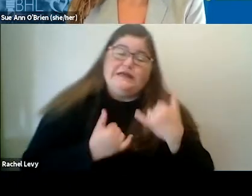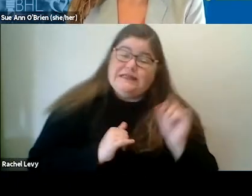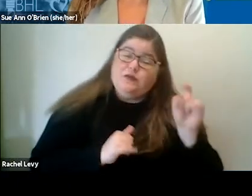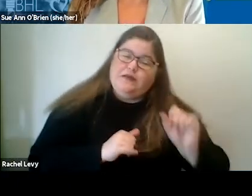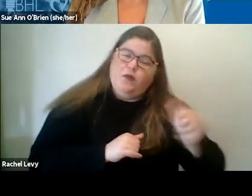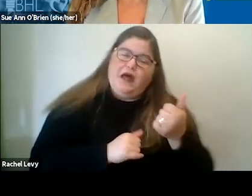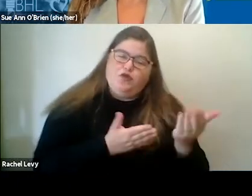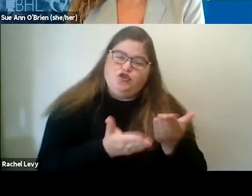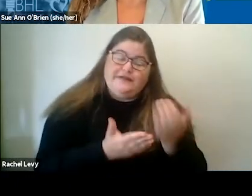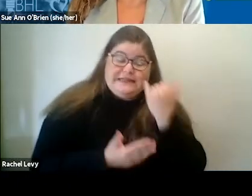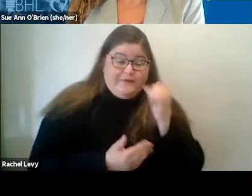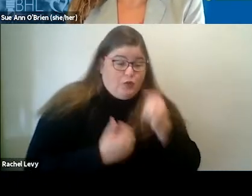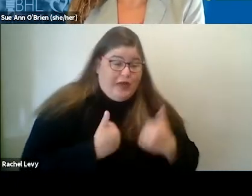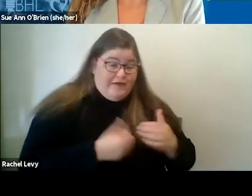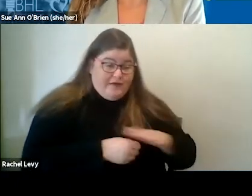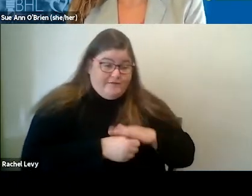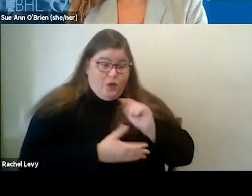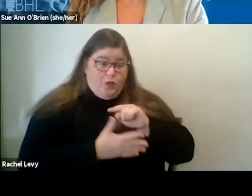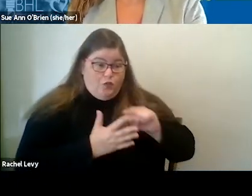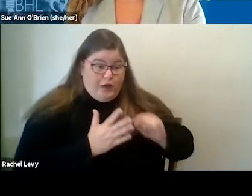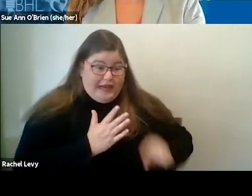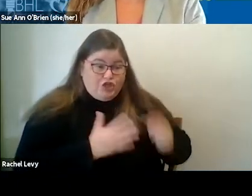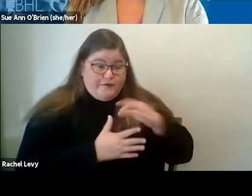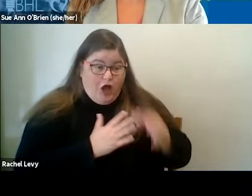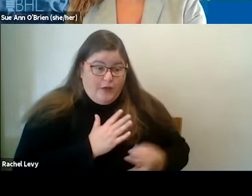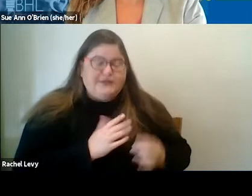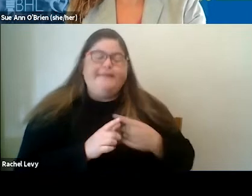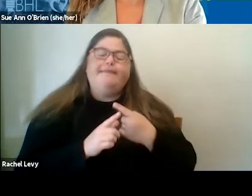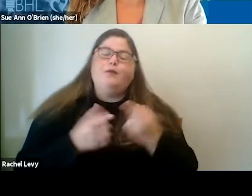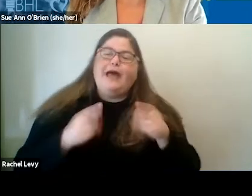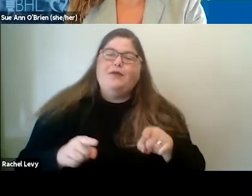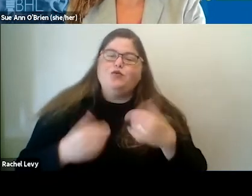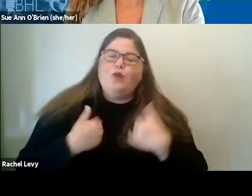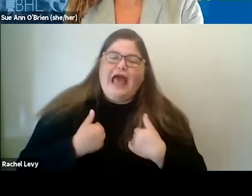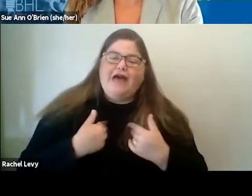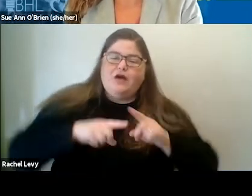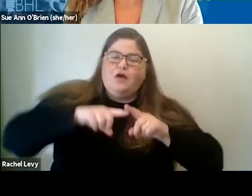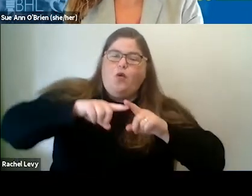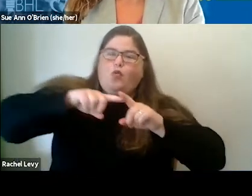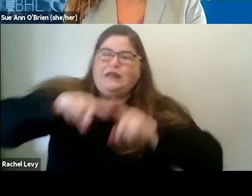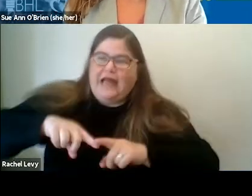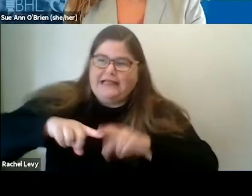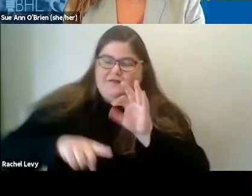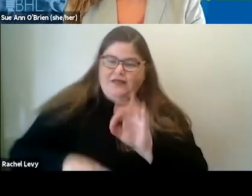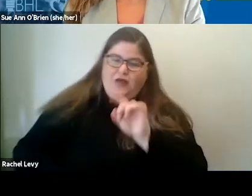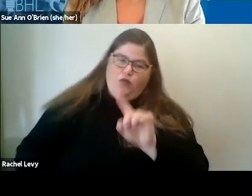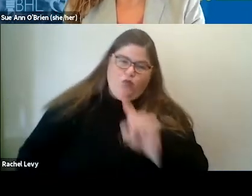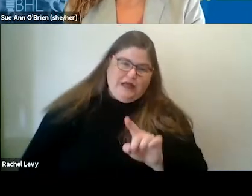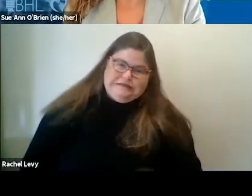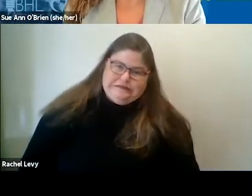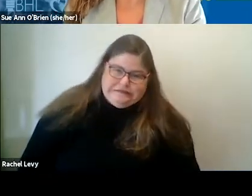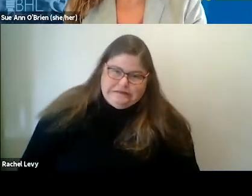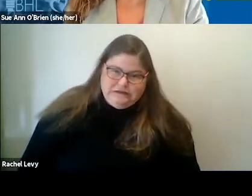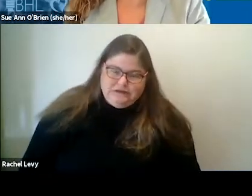place. When you don't have a full range of options, what happens is you have an over-reliance on 911, and that usually has